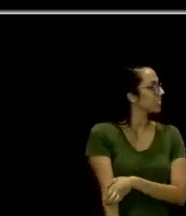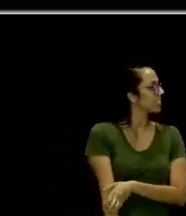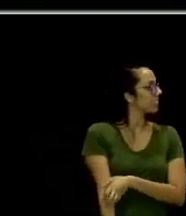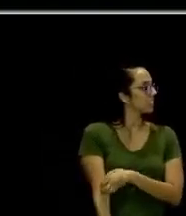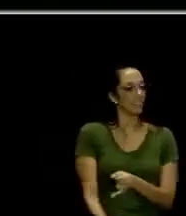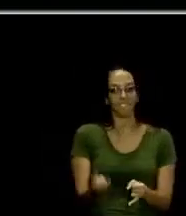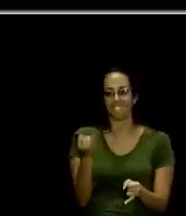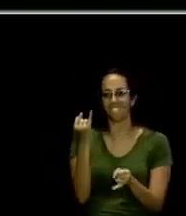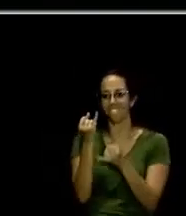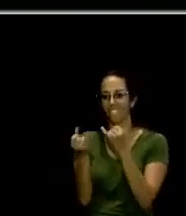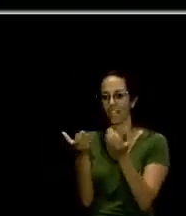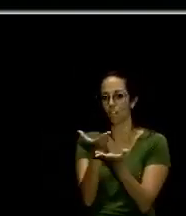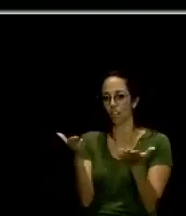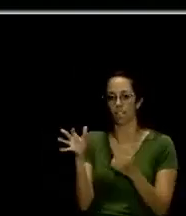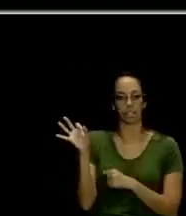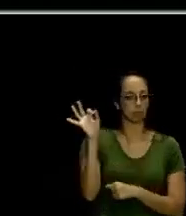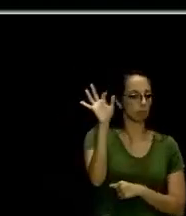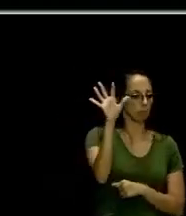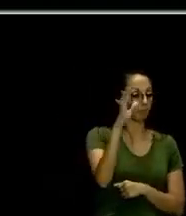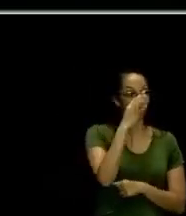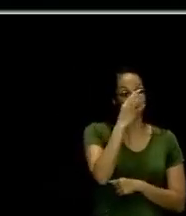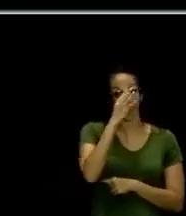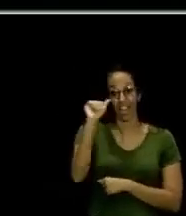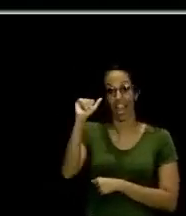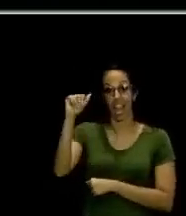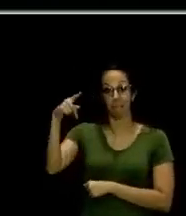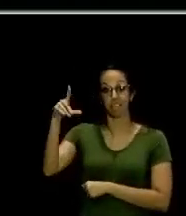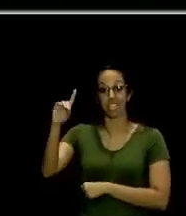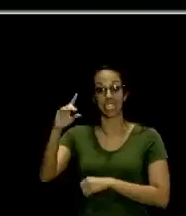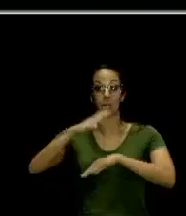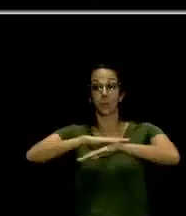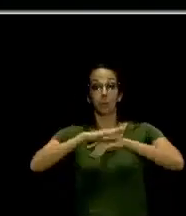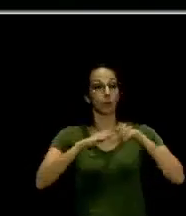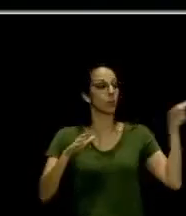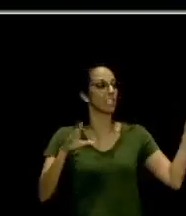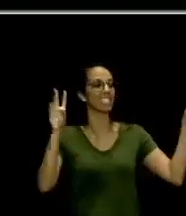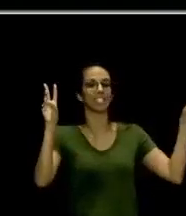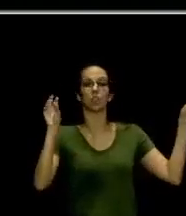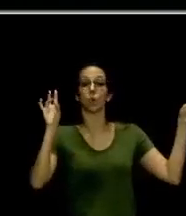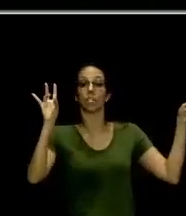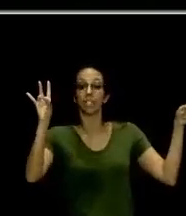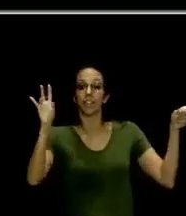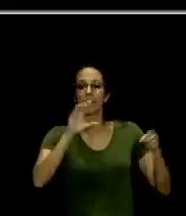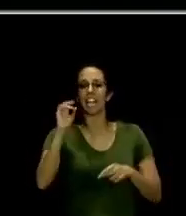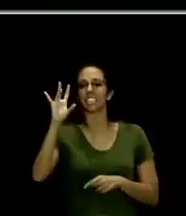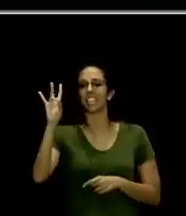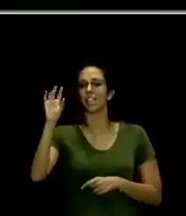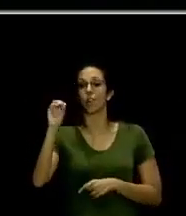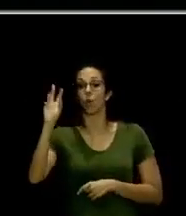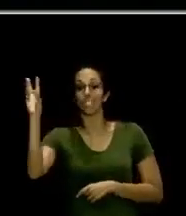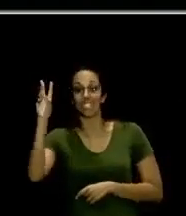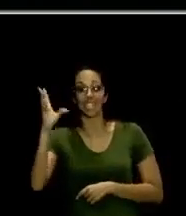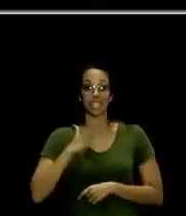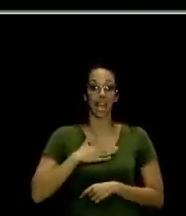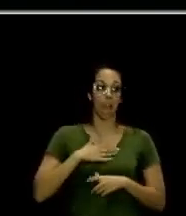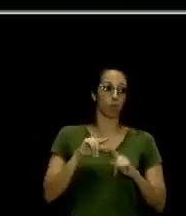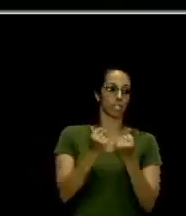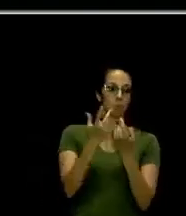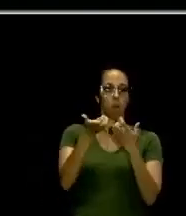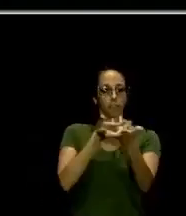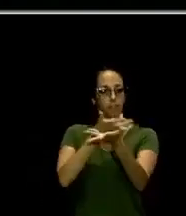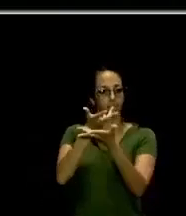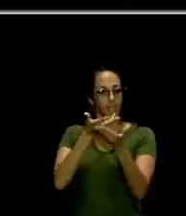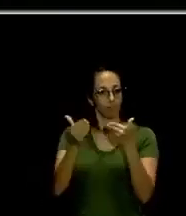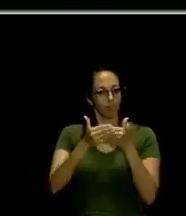One final shameless plug. The APD booth is located at 607 and 706. Our team would love to connect with you